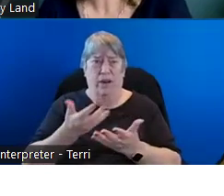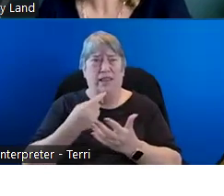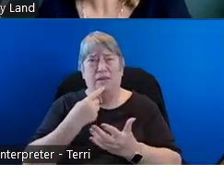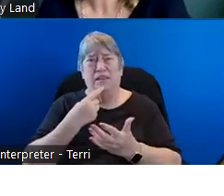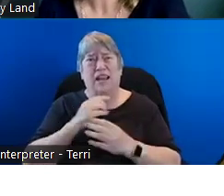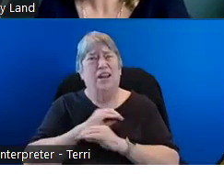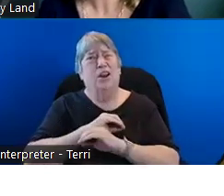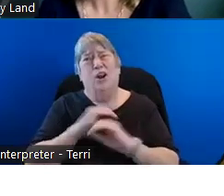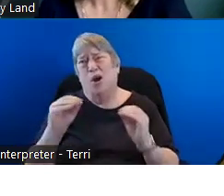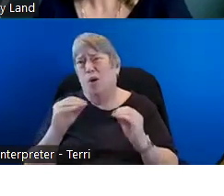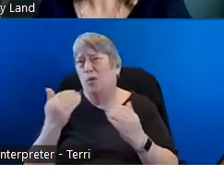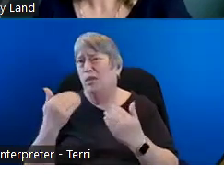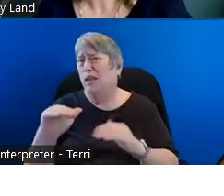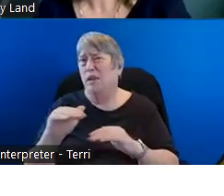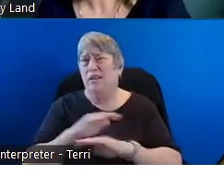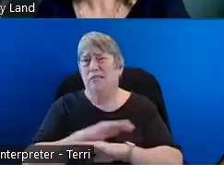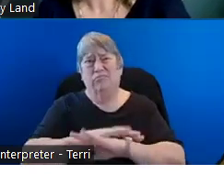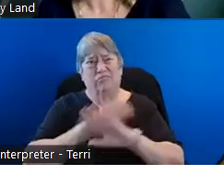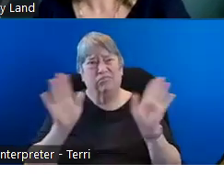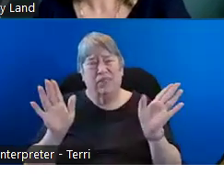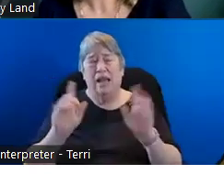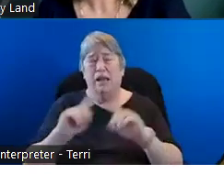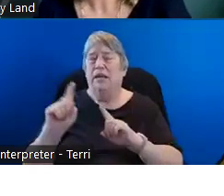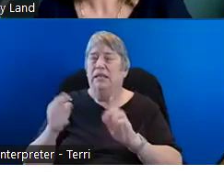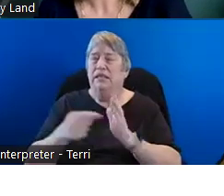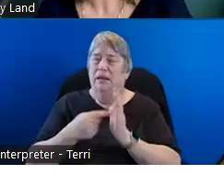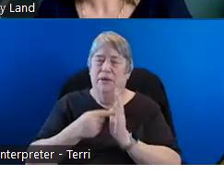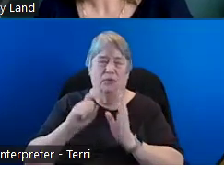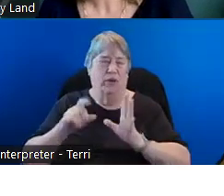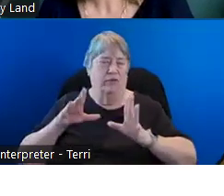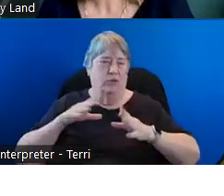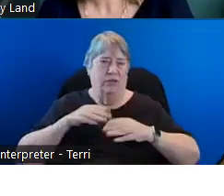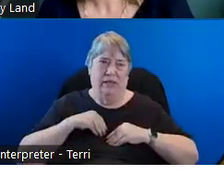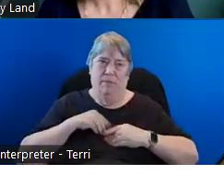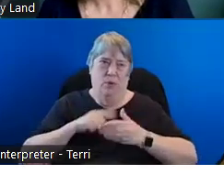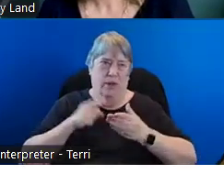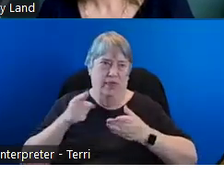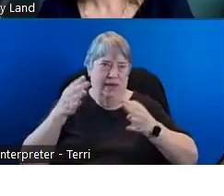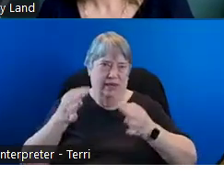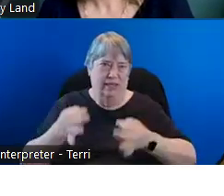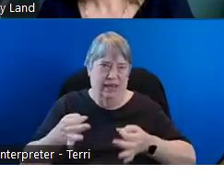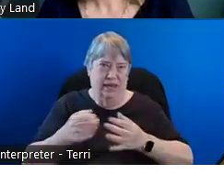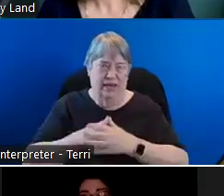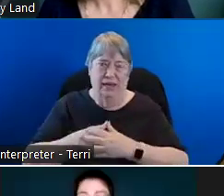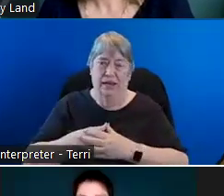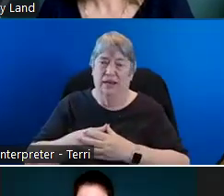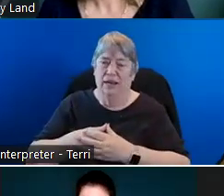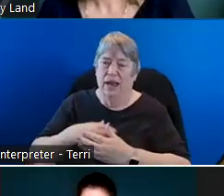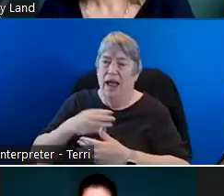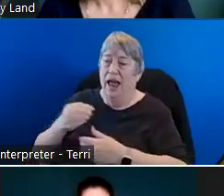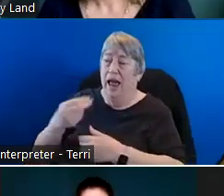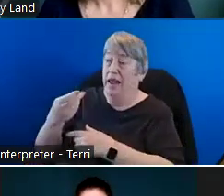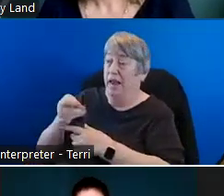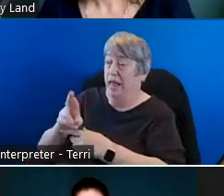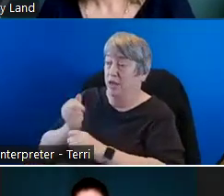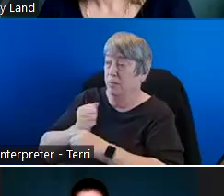but sometimes we have to sacrifice and take what we're able to get at that time. Thank you. And Heather made a really great point that this